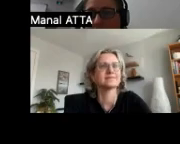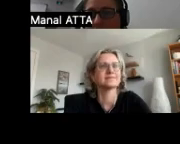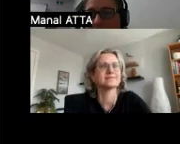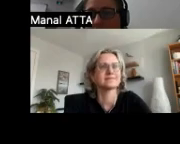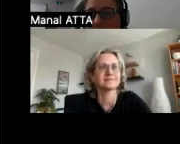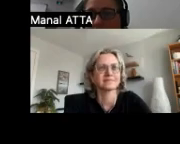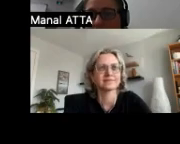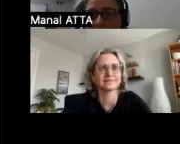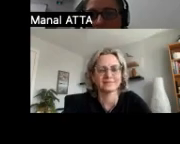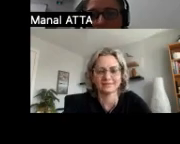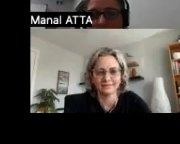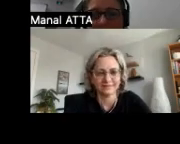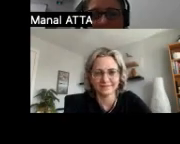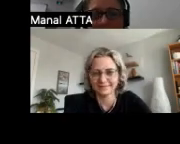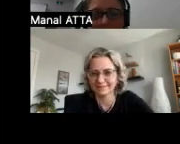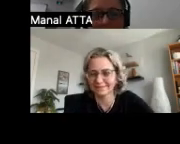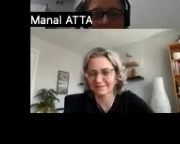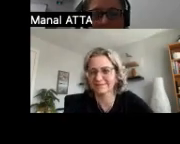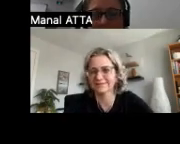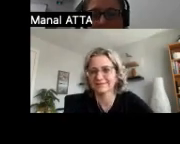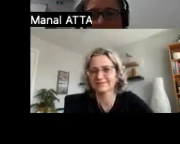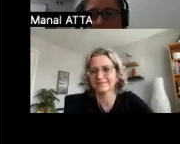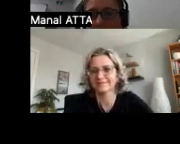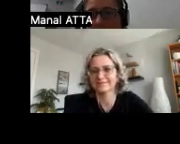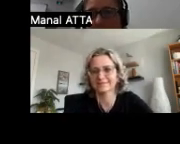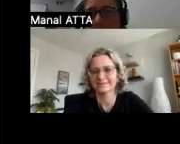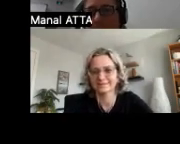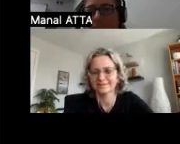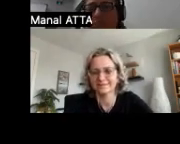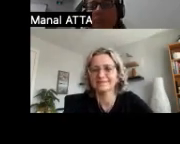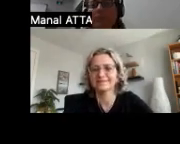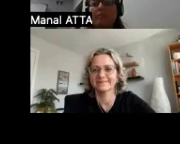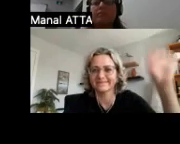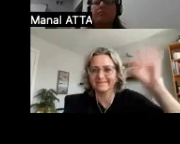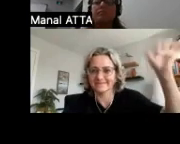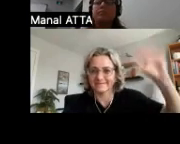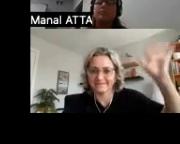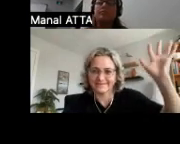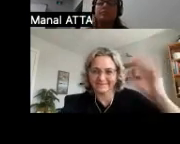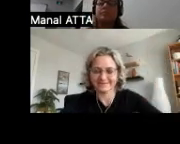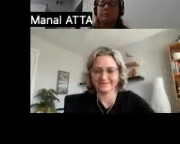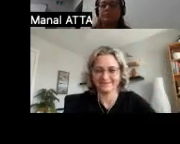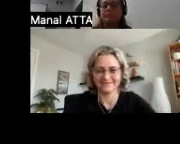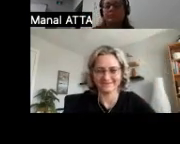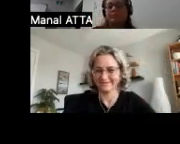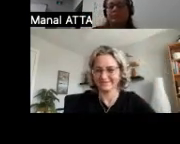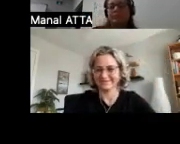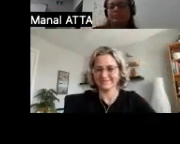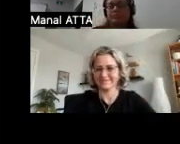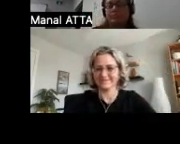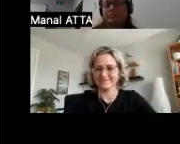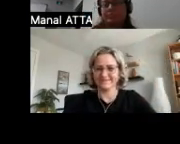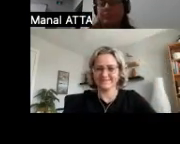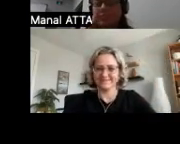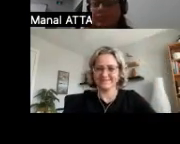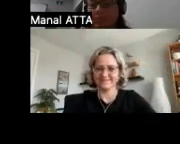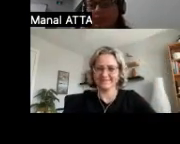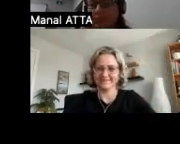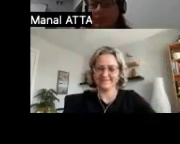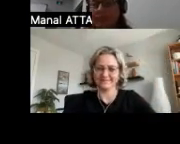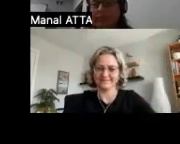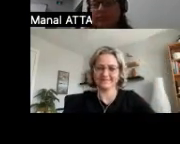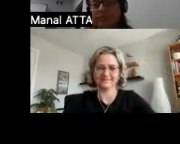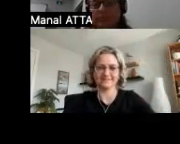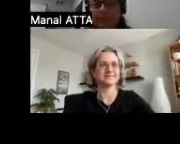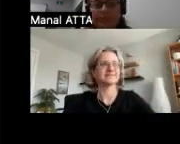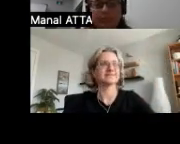people who are here who are working on the session are Alethea and Monica. So Alethea is going to moderate the chat, so she'll be